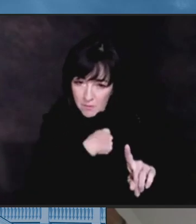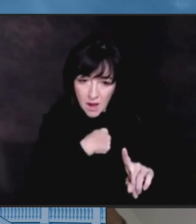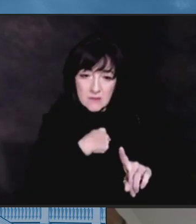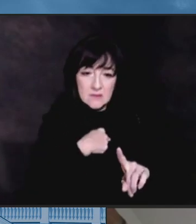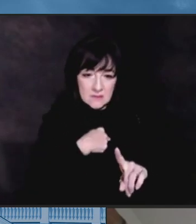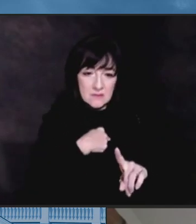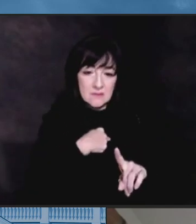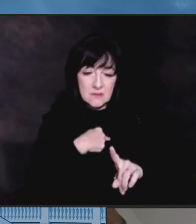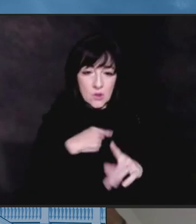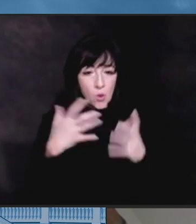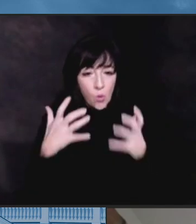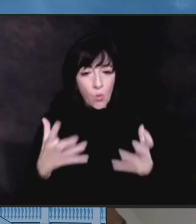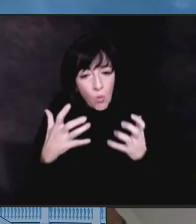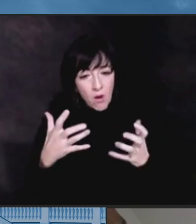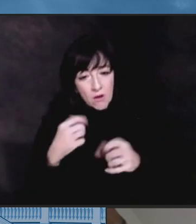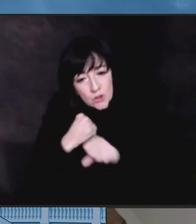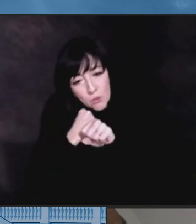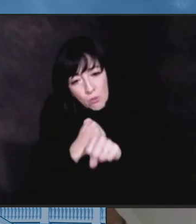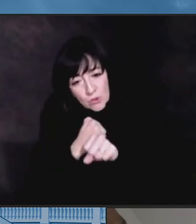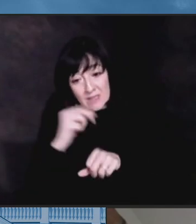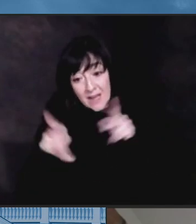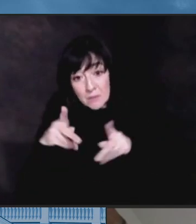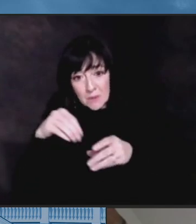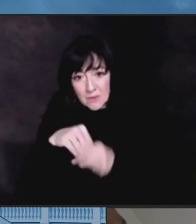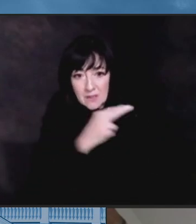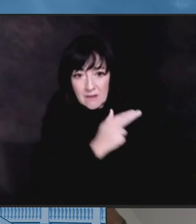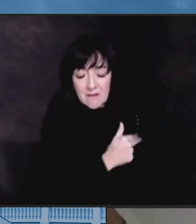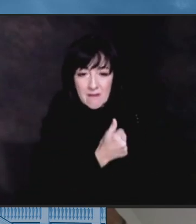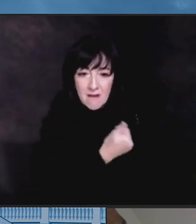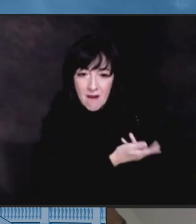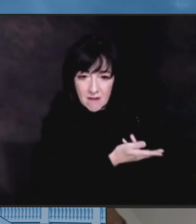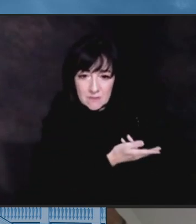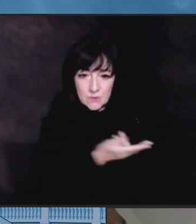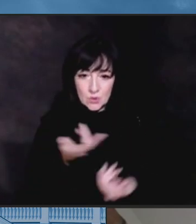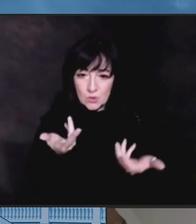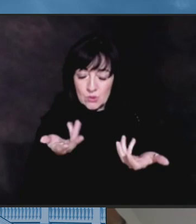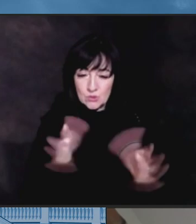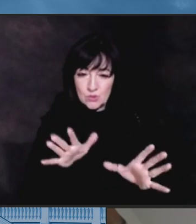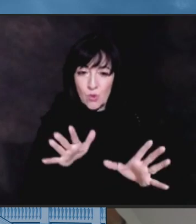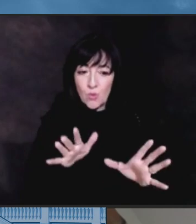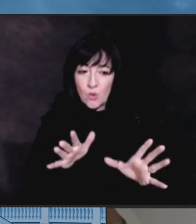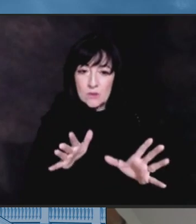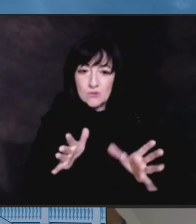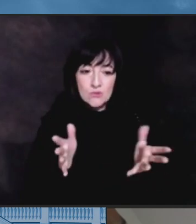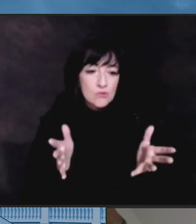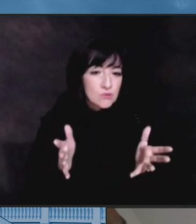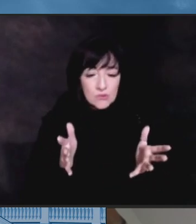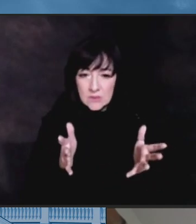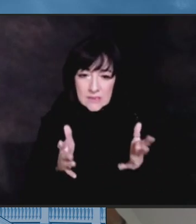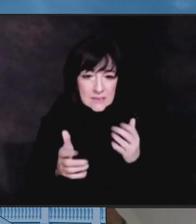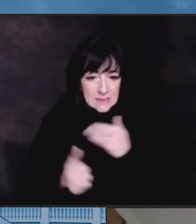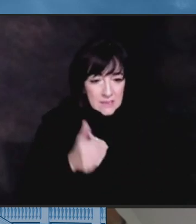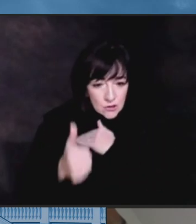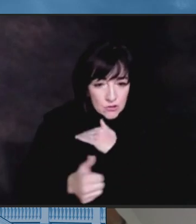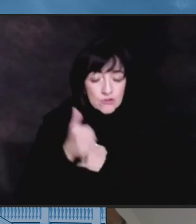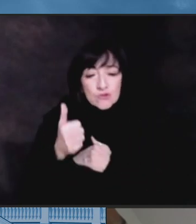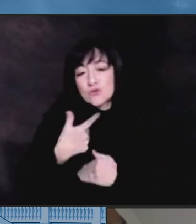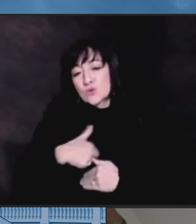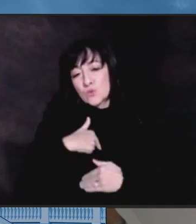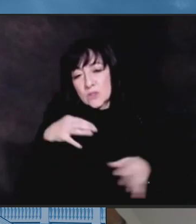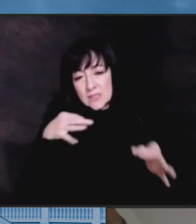one of our main priorities and objectives. And we'll talk a little bit all the actions that we've taken in the